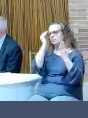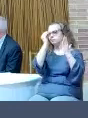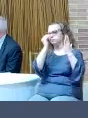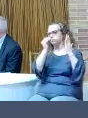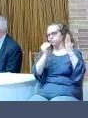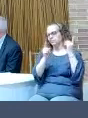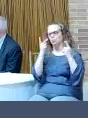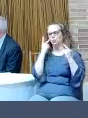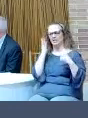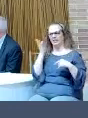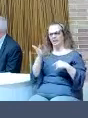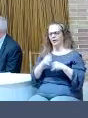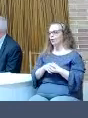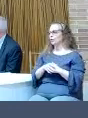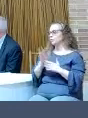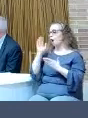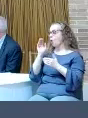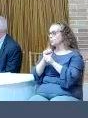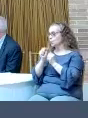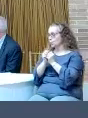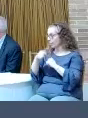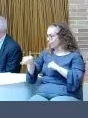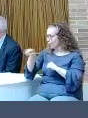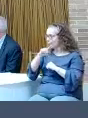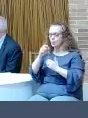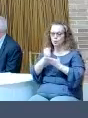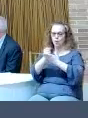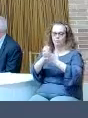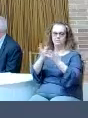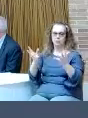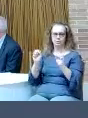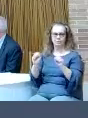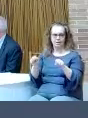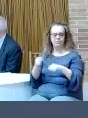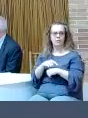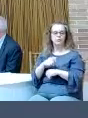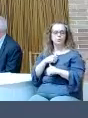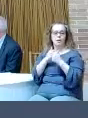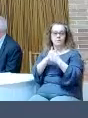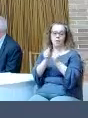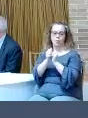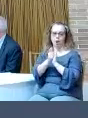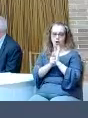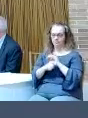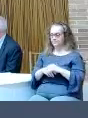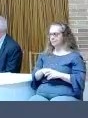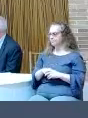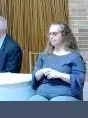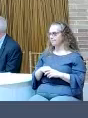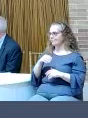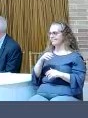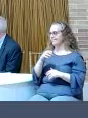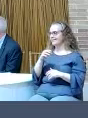to be able to work with all of you to um help you as much as we can to comply with the law and um